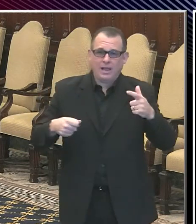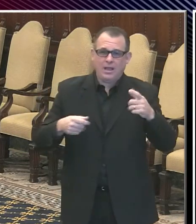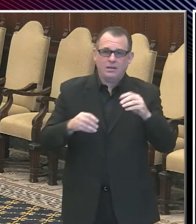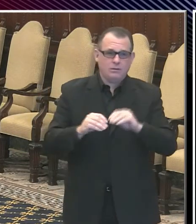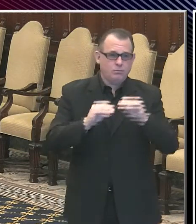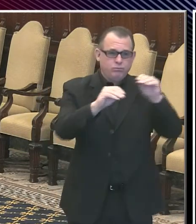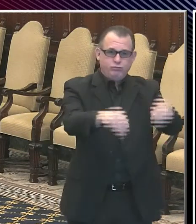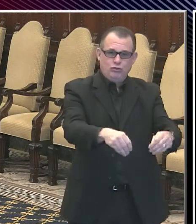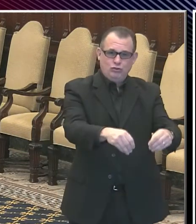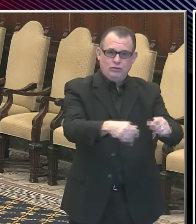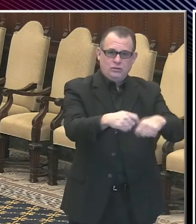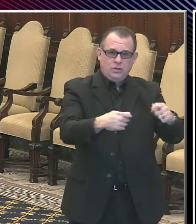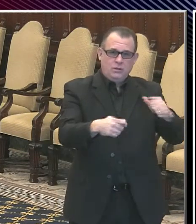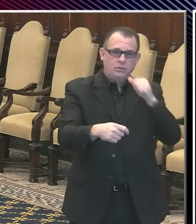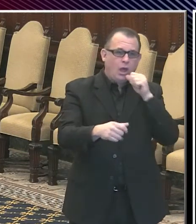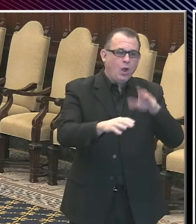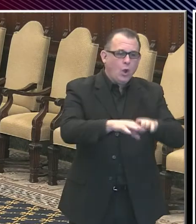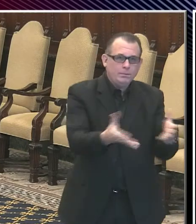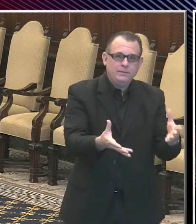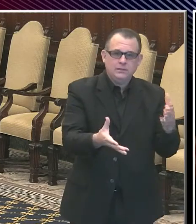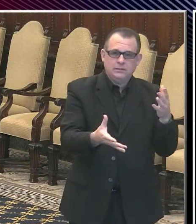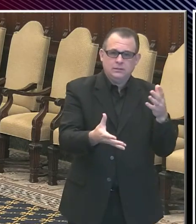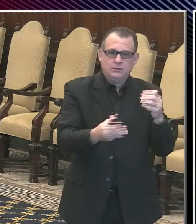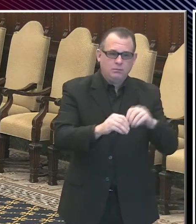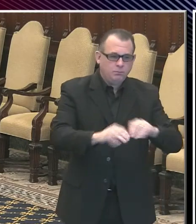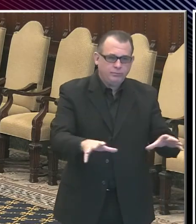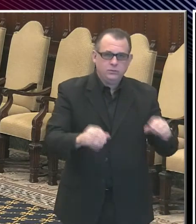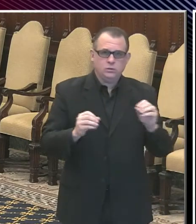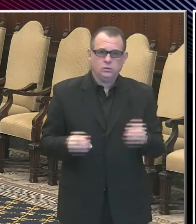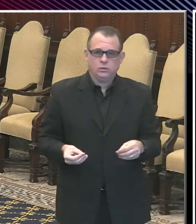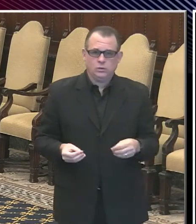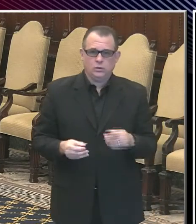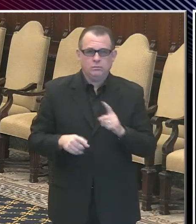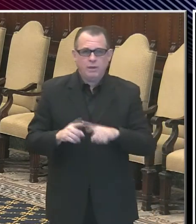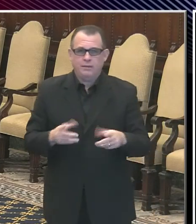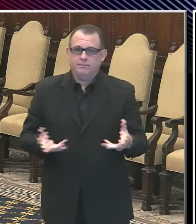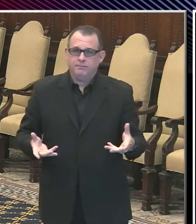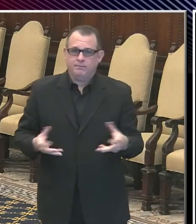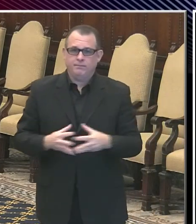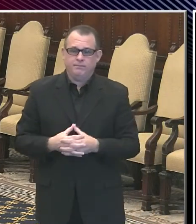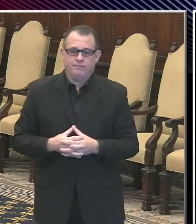and minimize the opportunity for that trash to be scattered around the neighborhood.